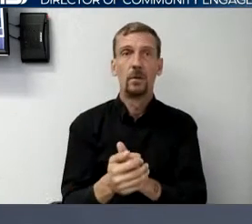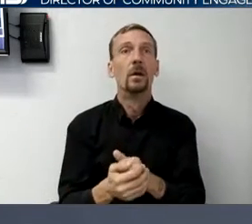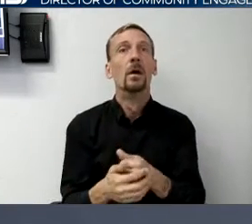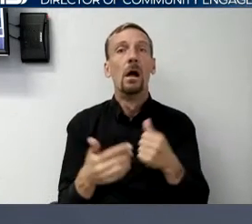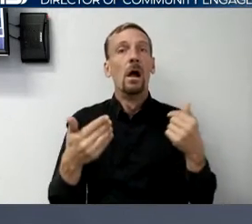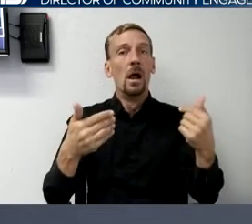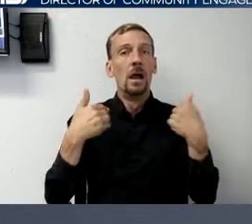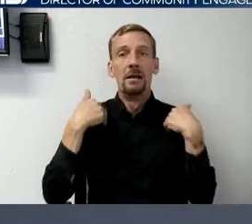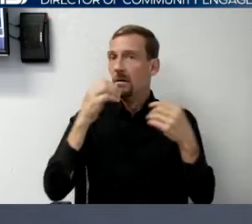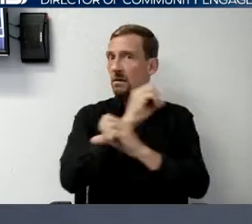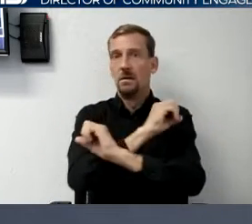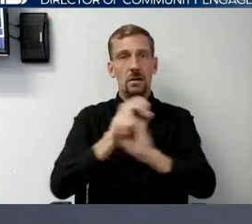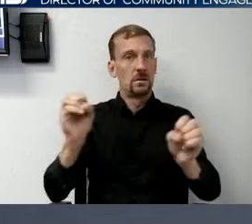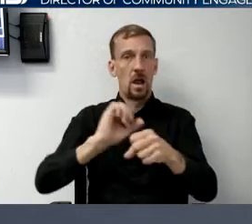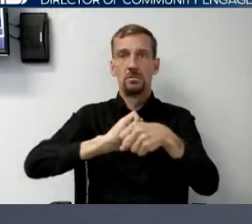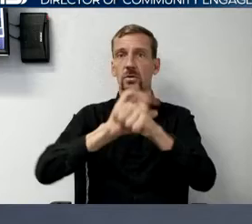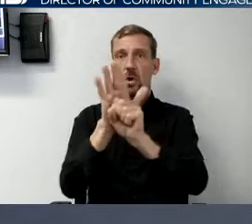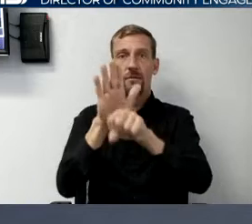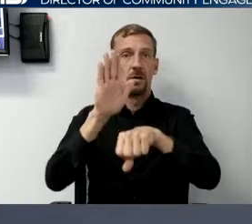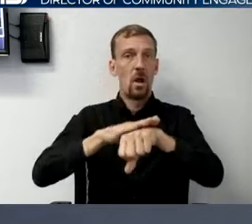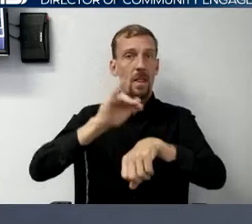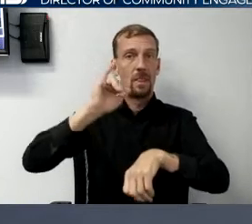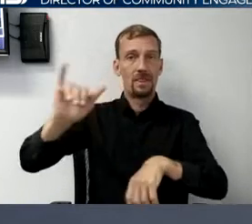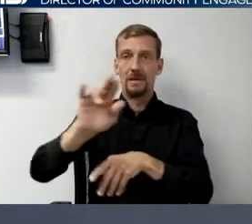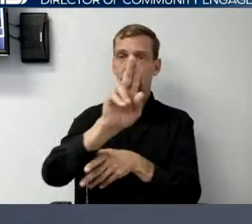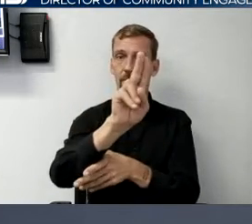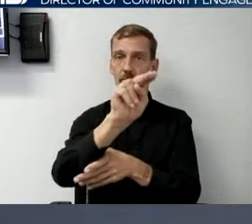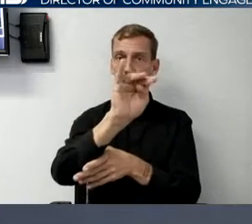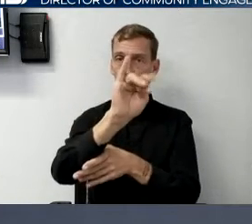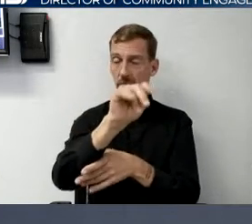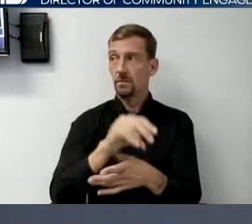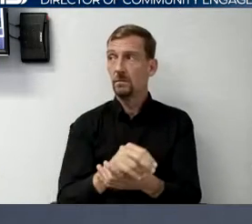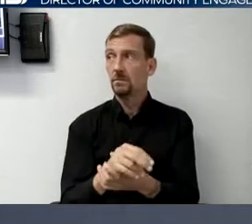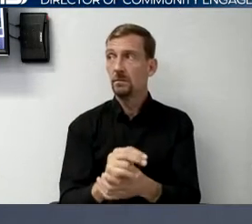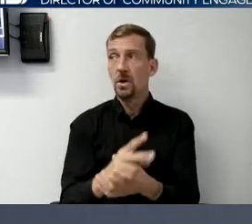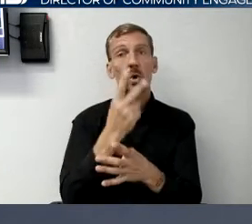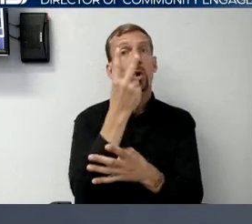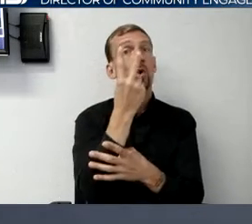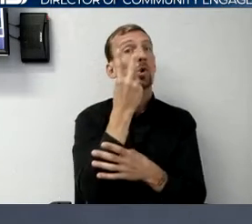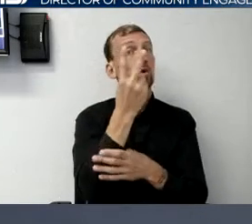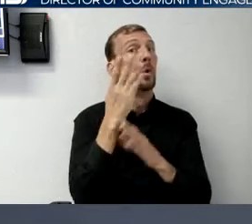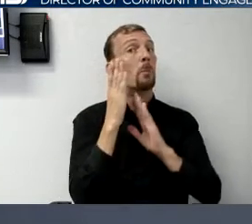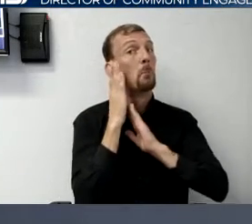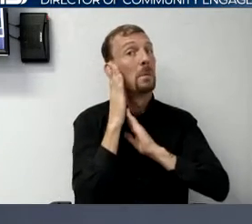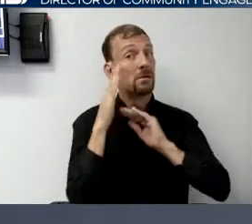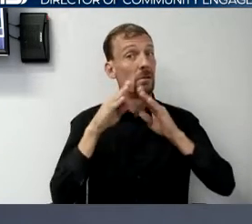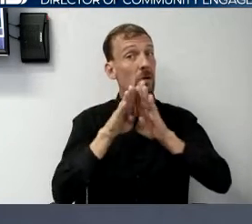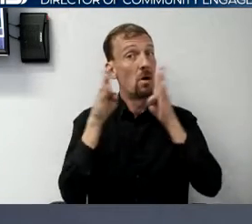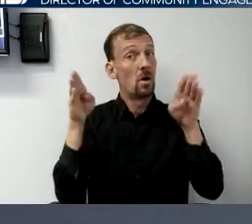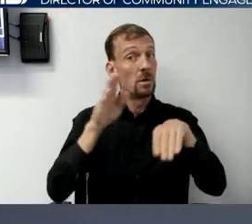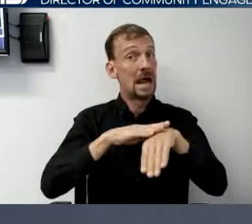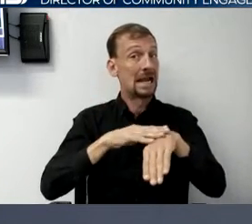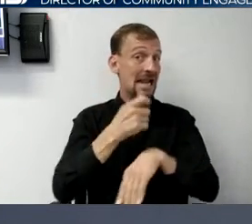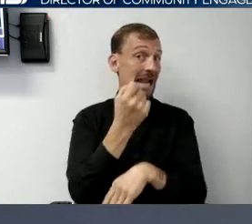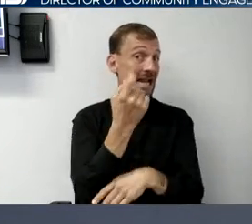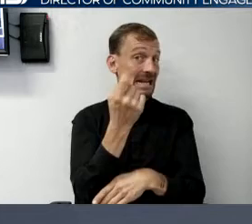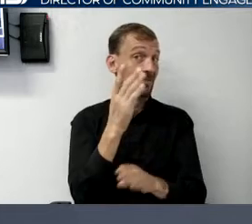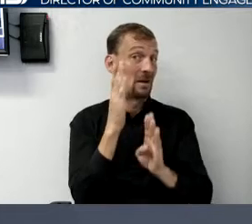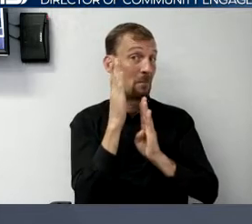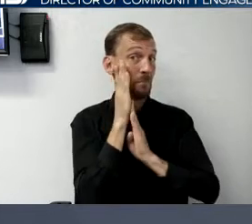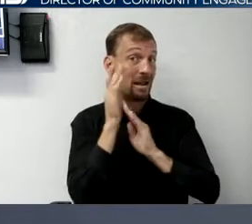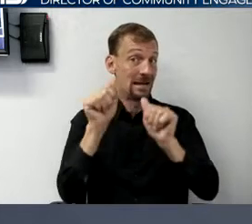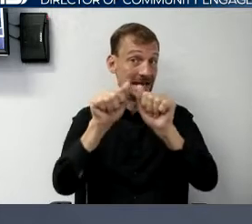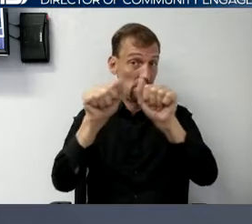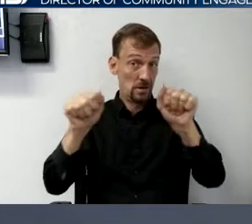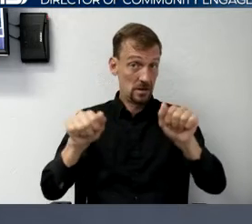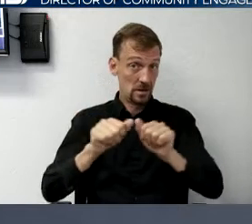take non-COVID patients on that unit. We have 2 beds open on the 11-bed Broderick